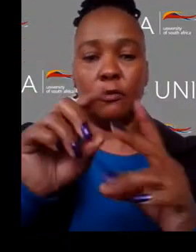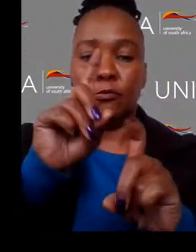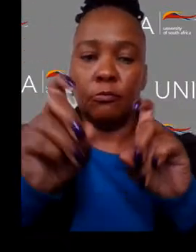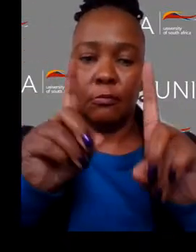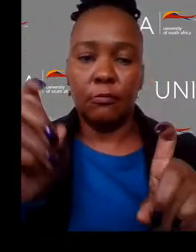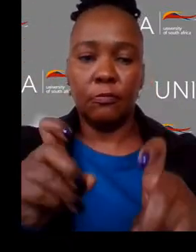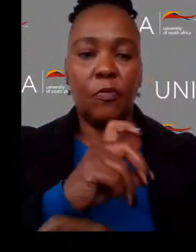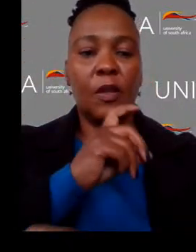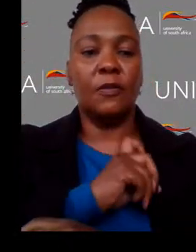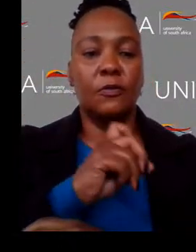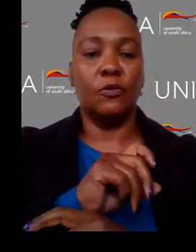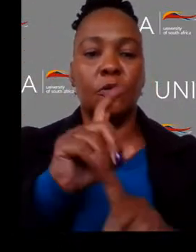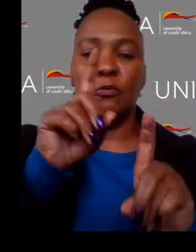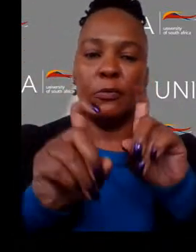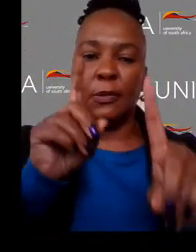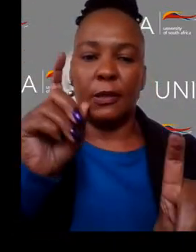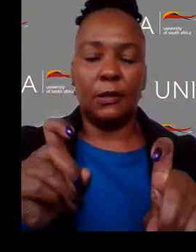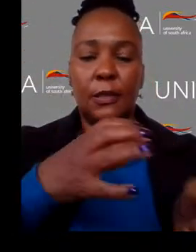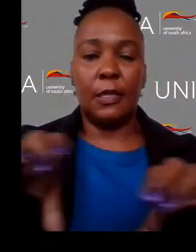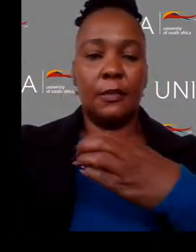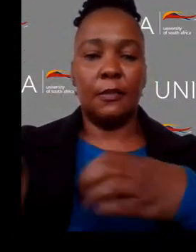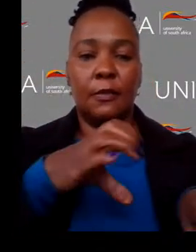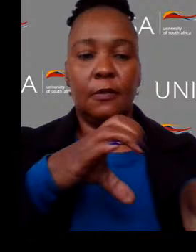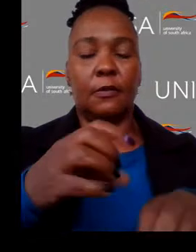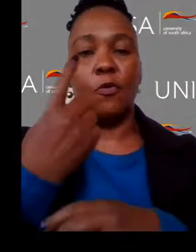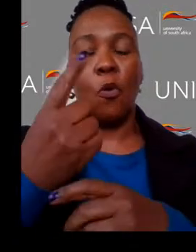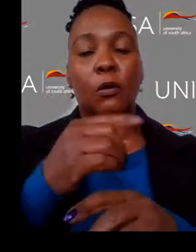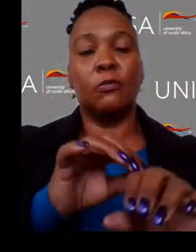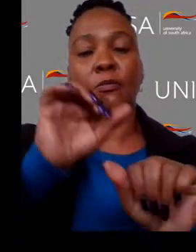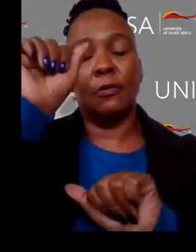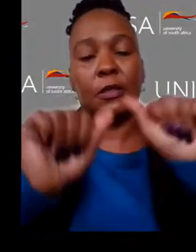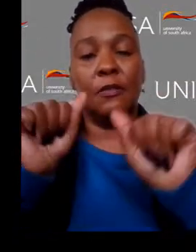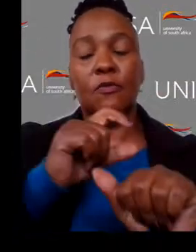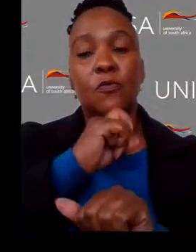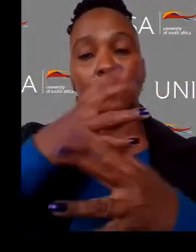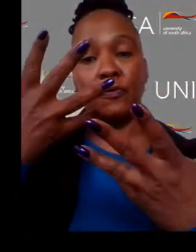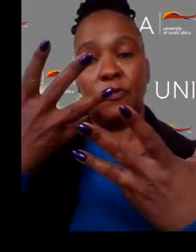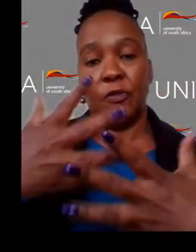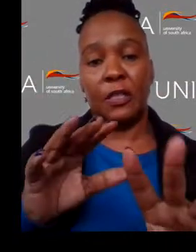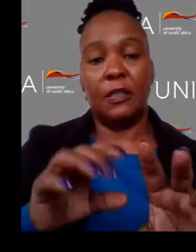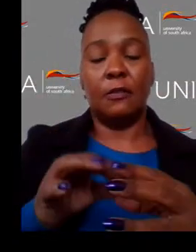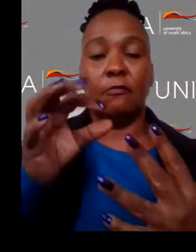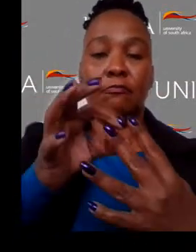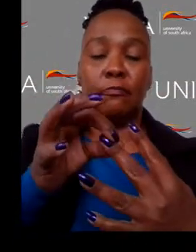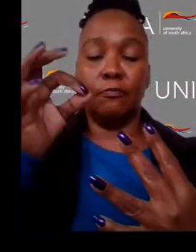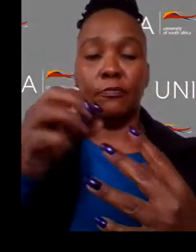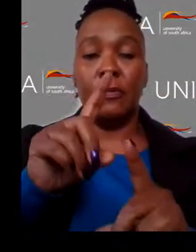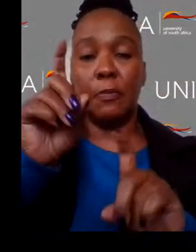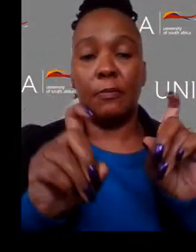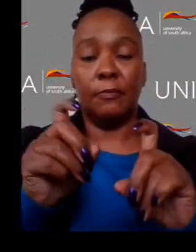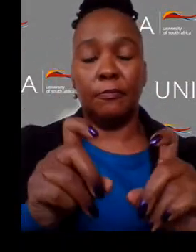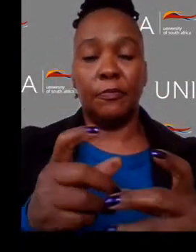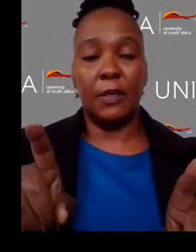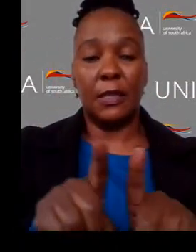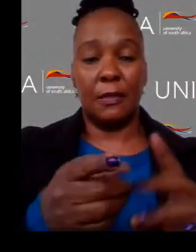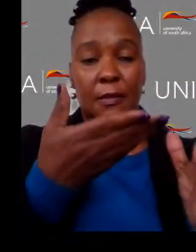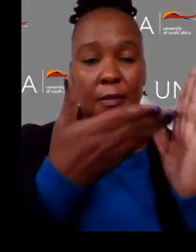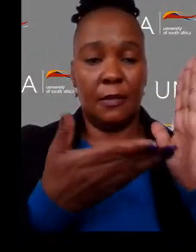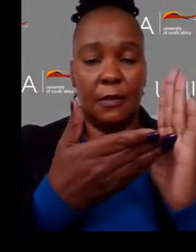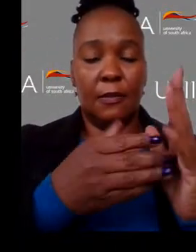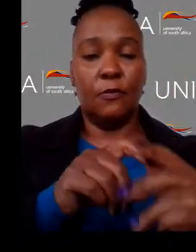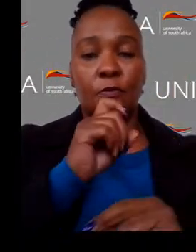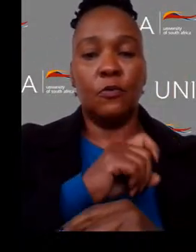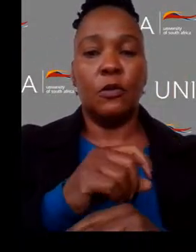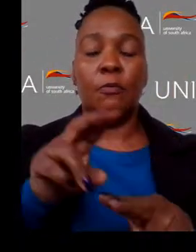the quiz activity. So if you, for one of your assignments, already use the quiz activity, it works exactly the same, just with the proctoring